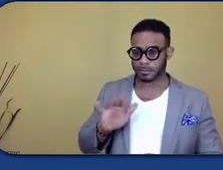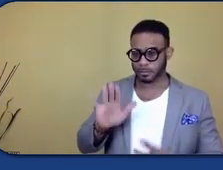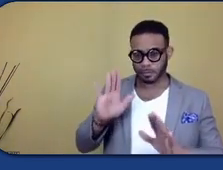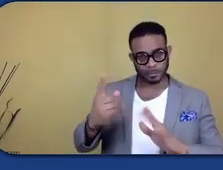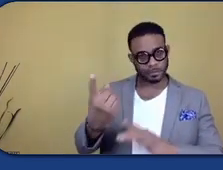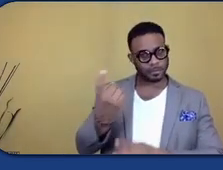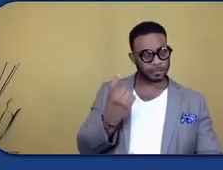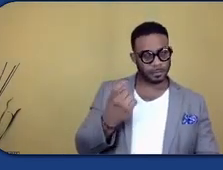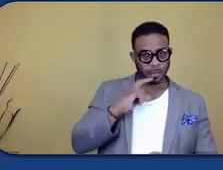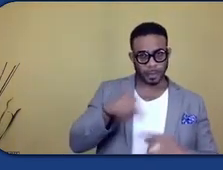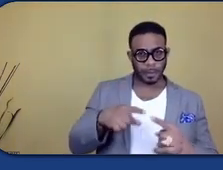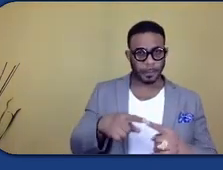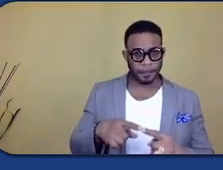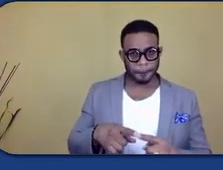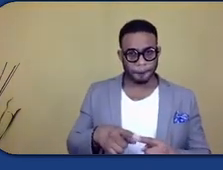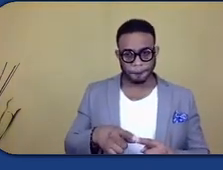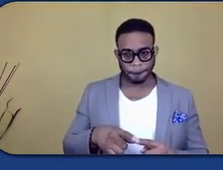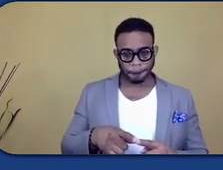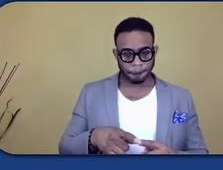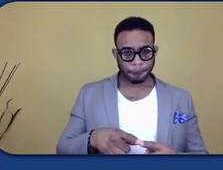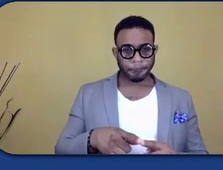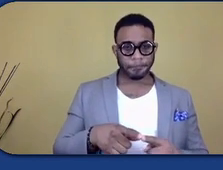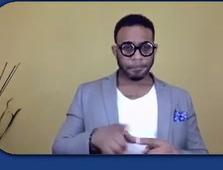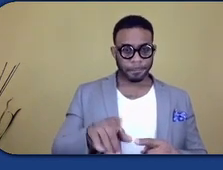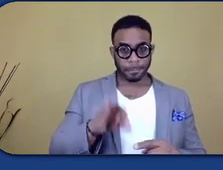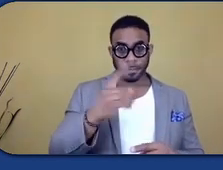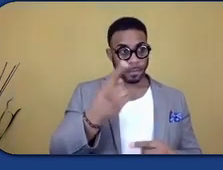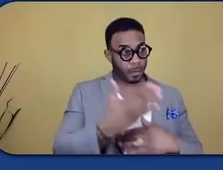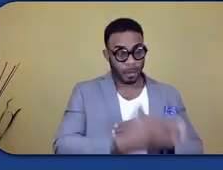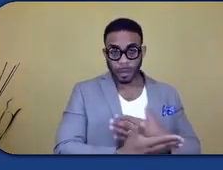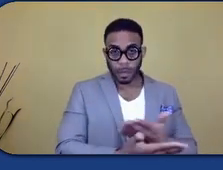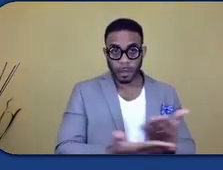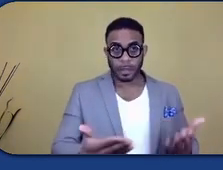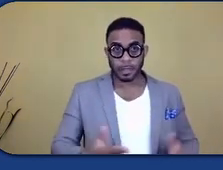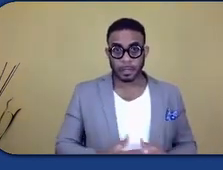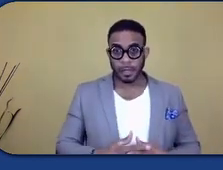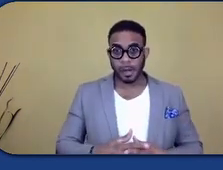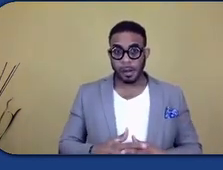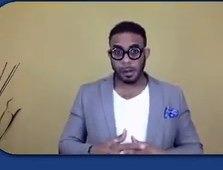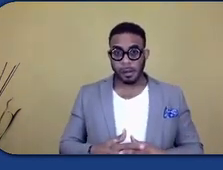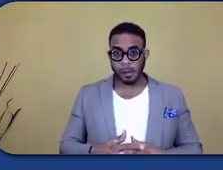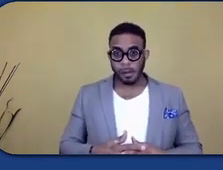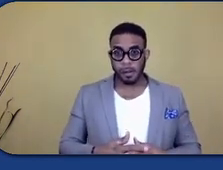Thank you so much. Yeah, this is a great question. You know, when we talk about unifying a country,